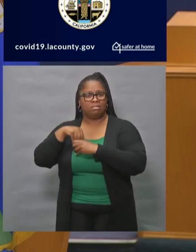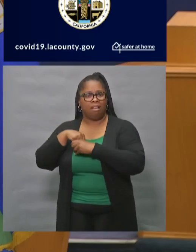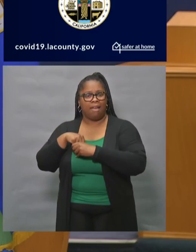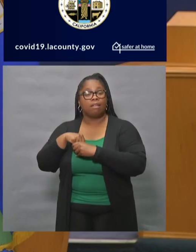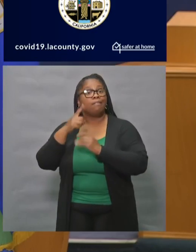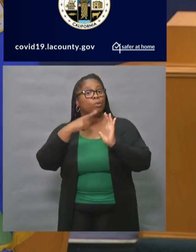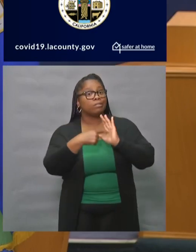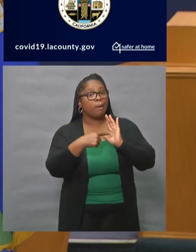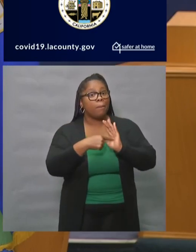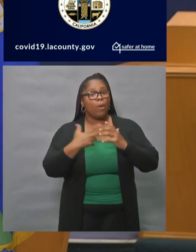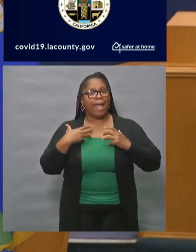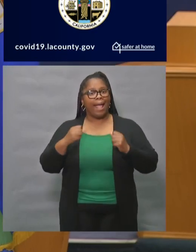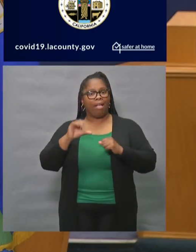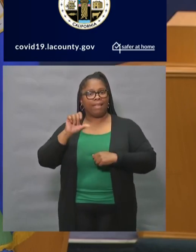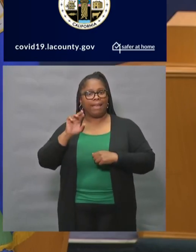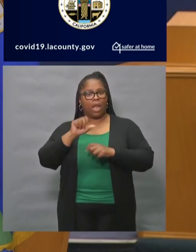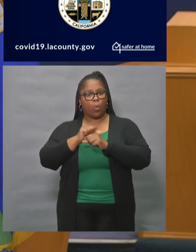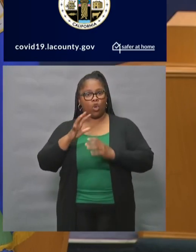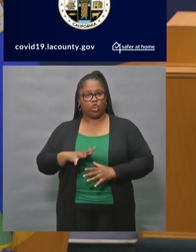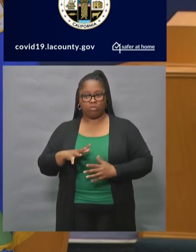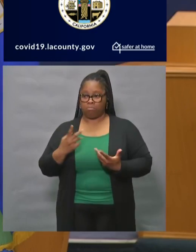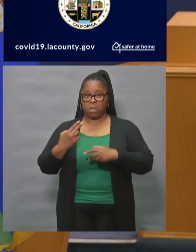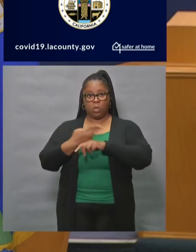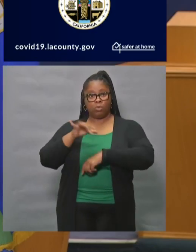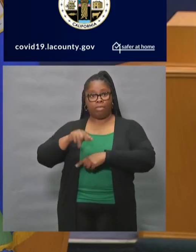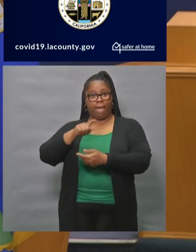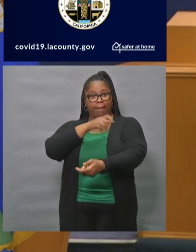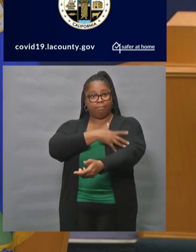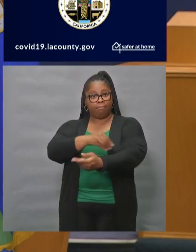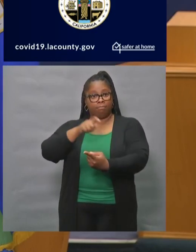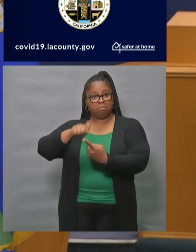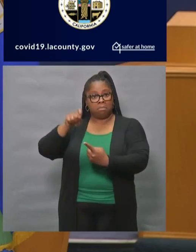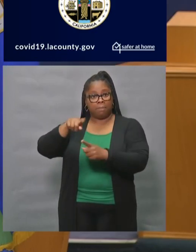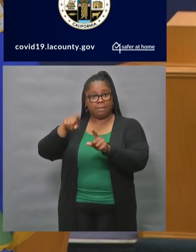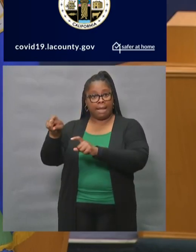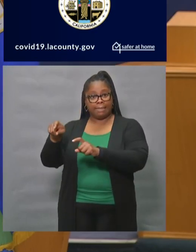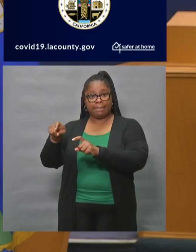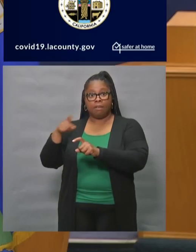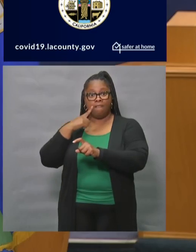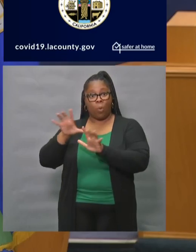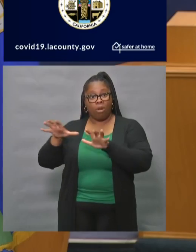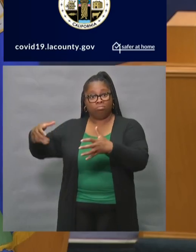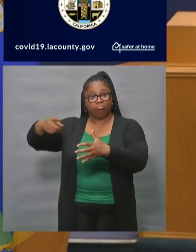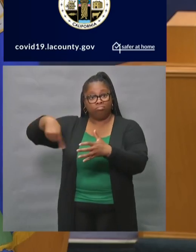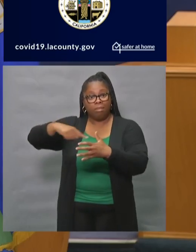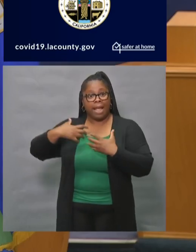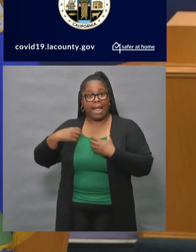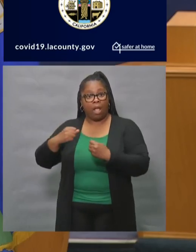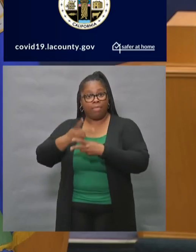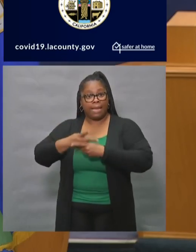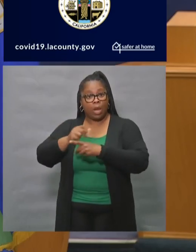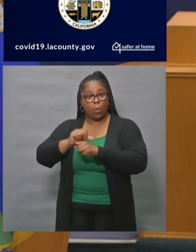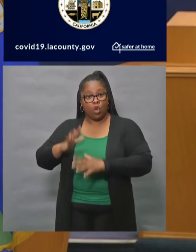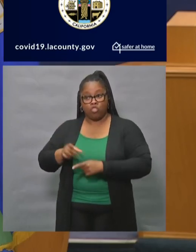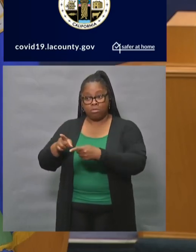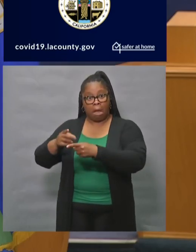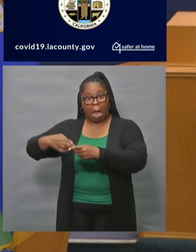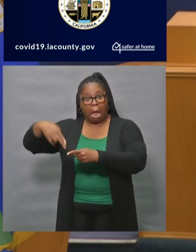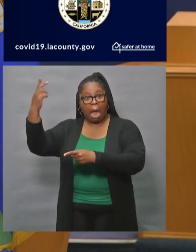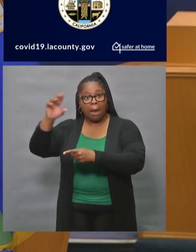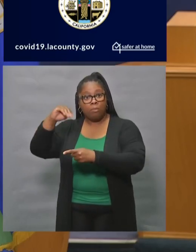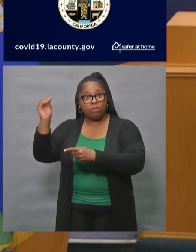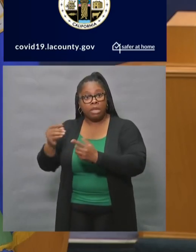with the antibody test, would we have a higher rate than the 4% we found amongst the general population? And I think that information is